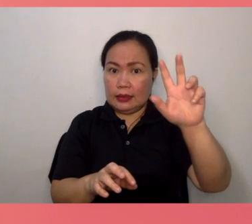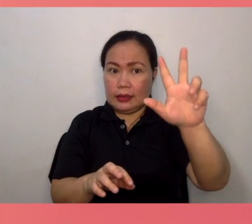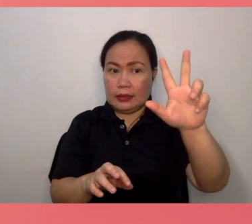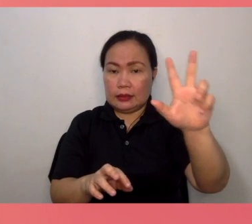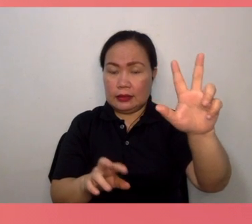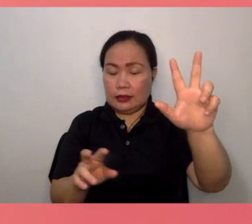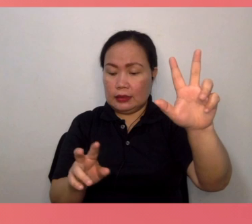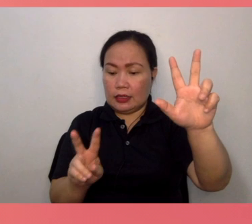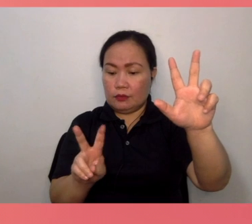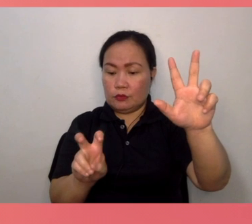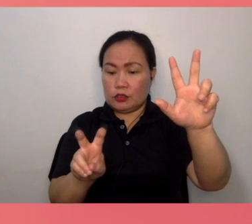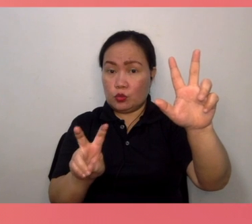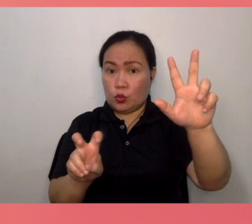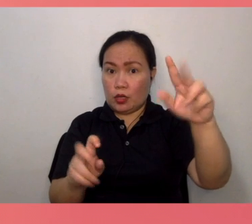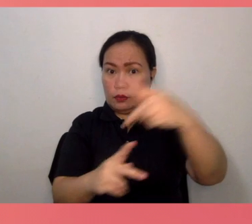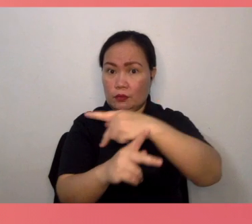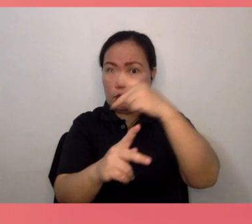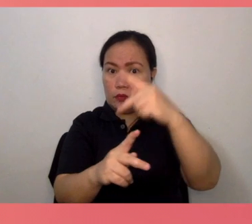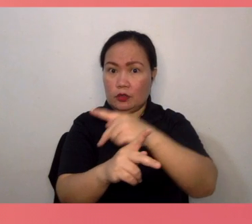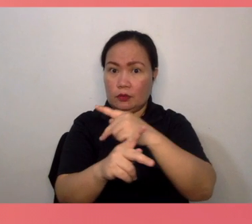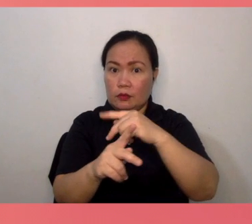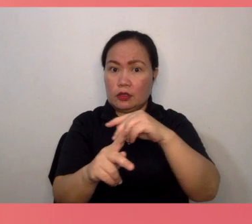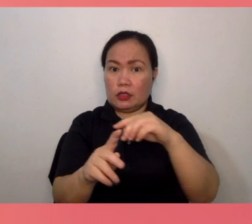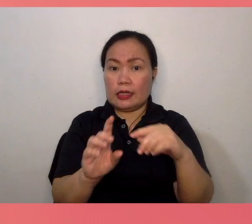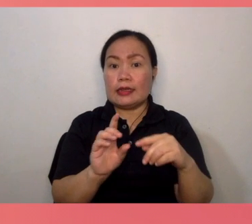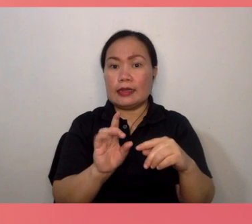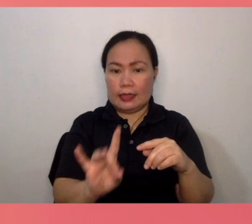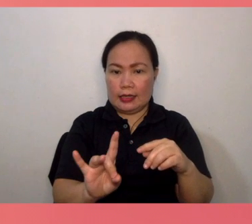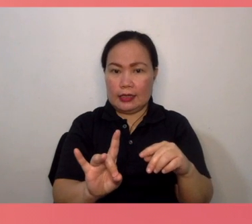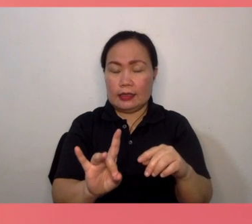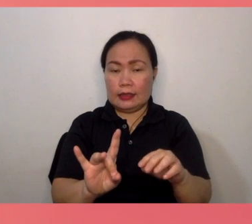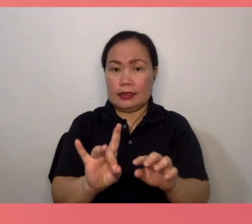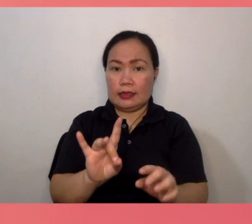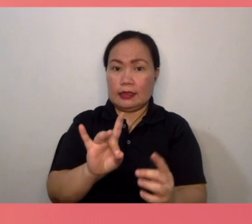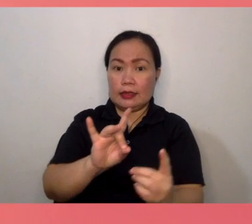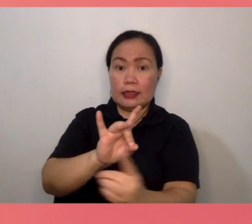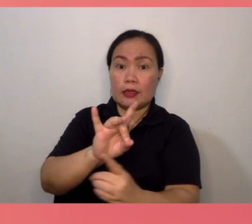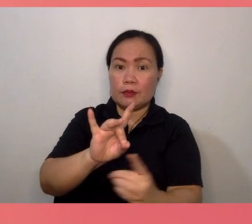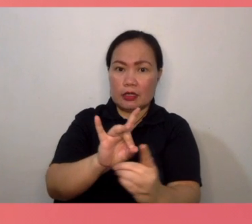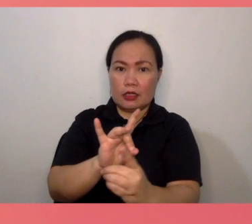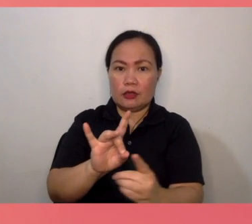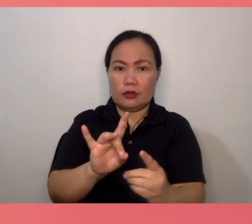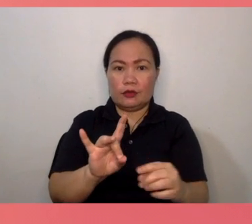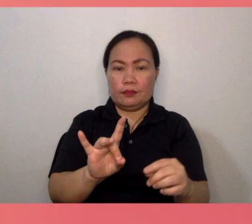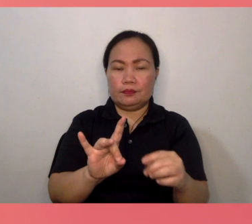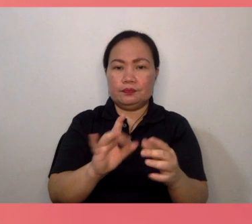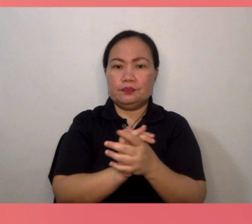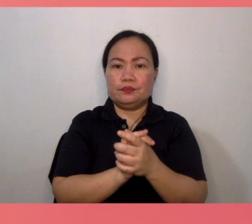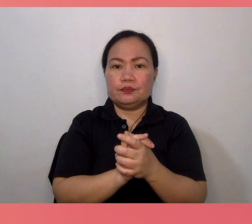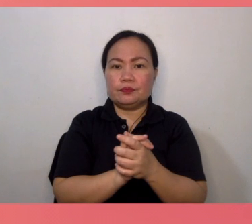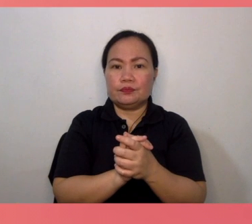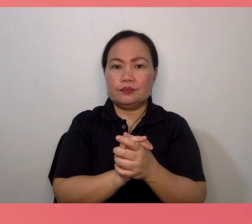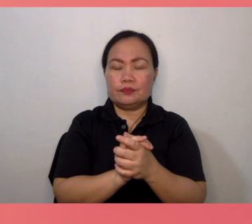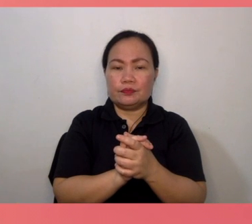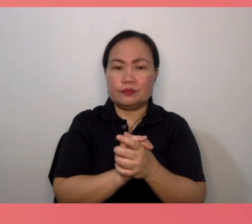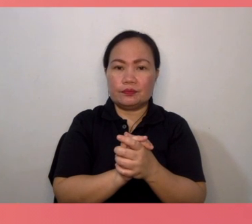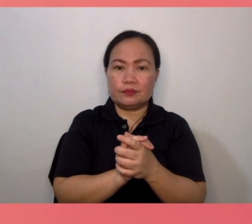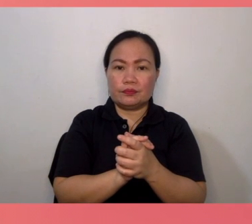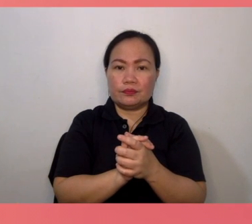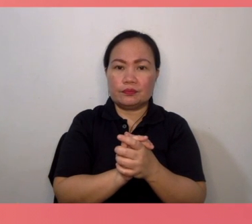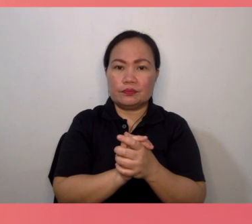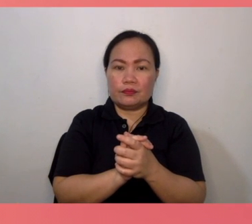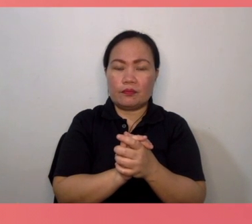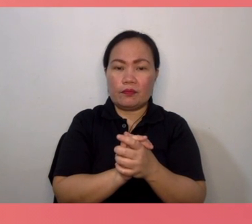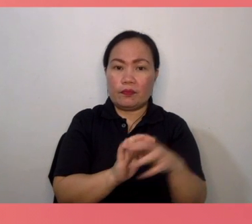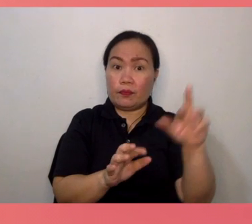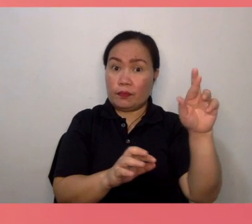12 over 8. Kung ano yung kapartner ni RE sa cross multiplication. So, RE is equal to 3 times